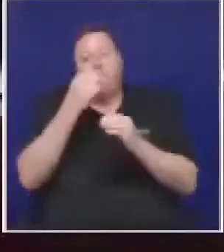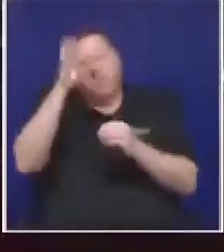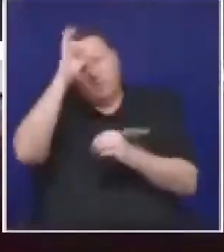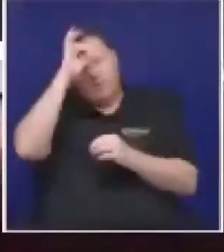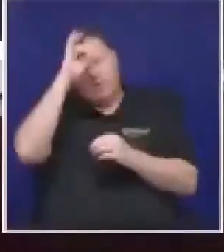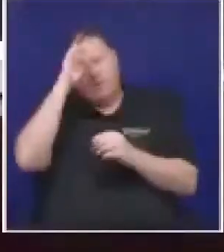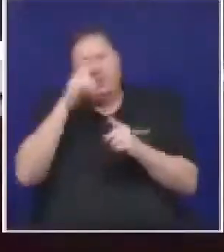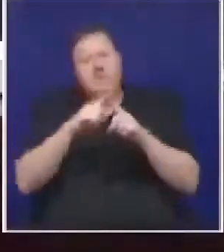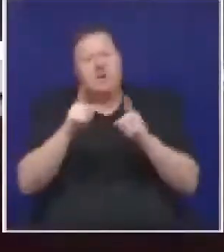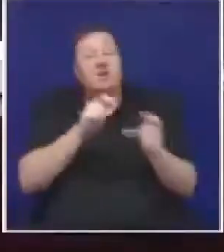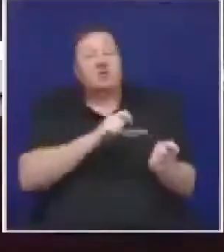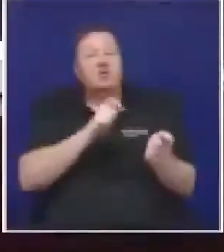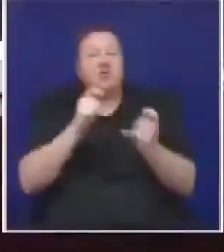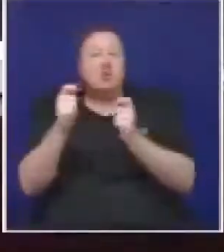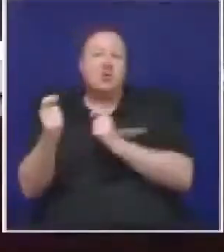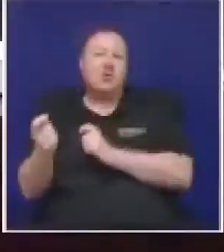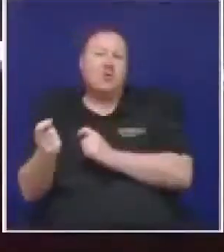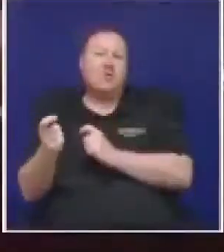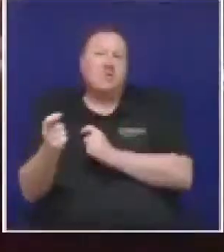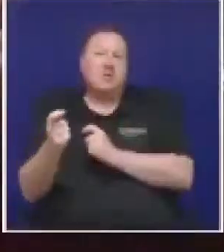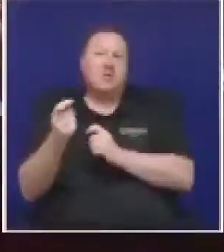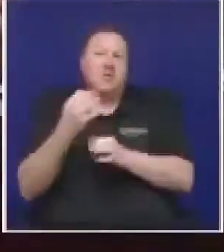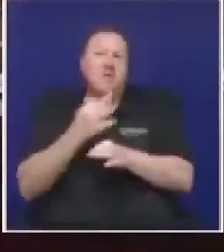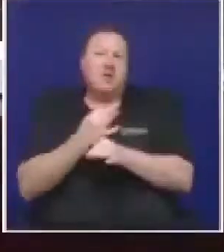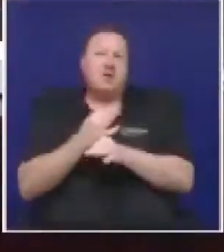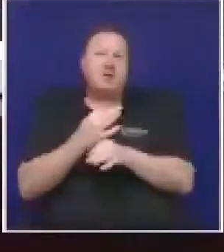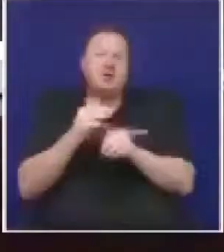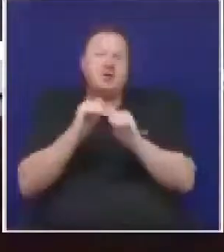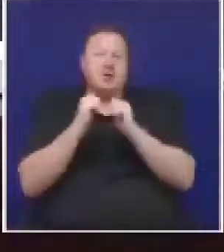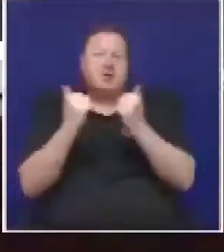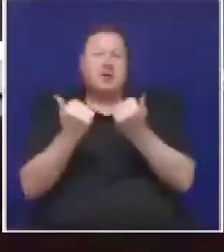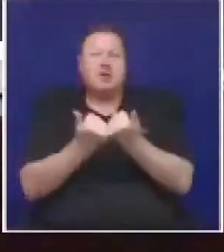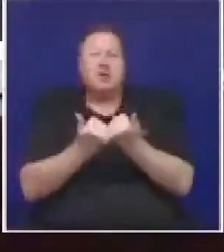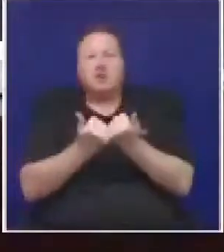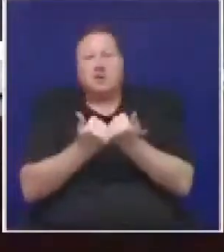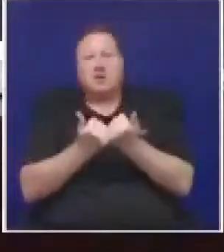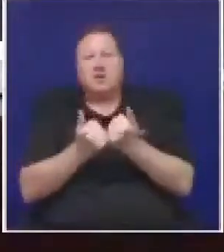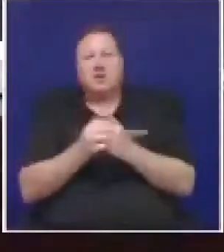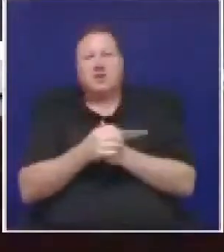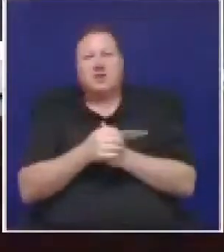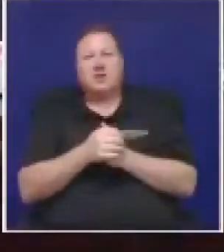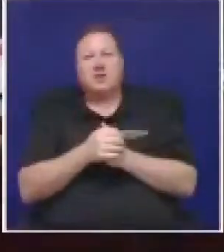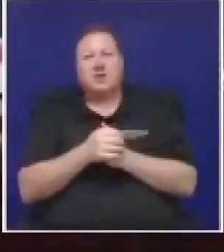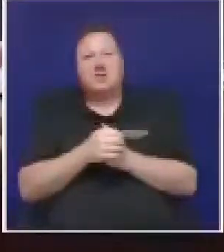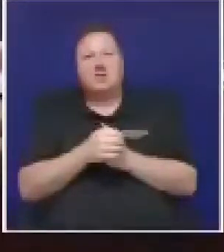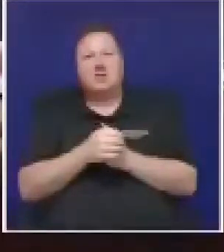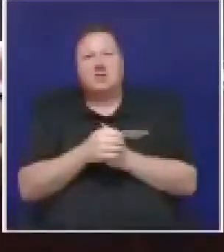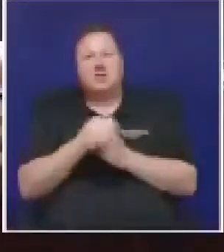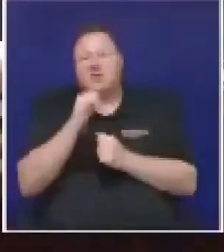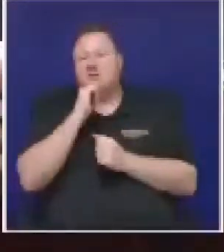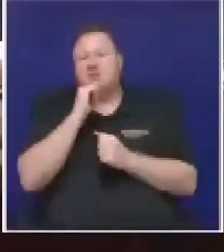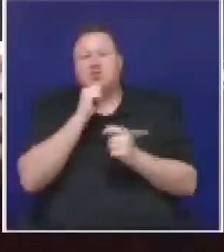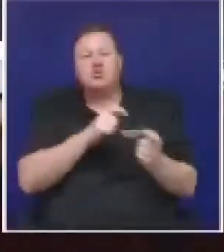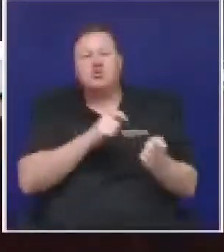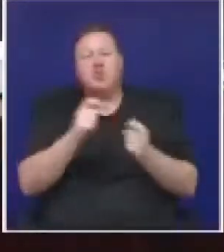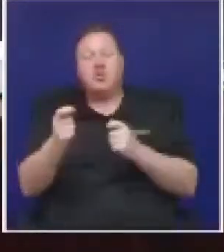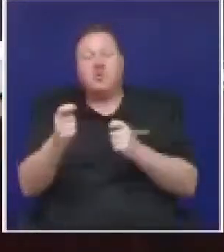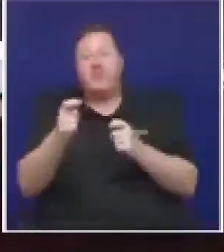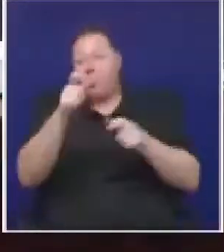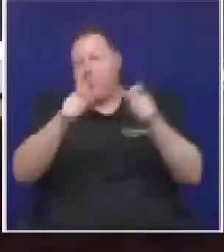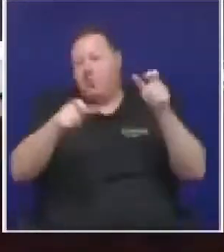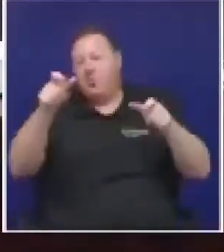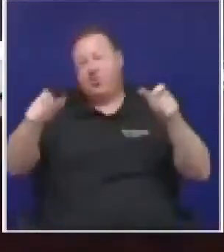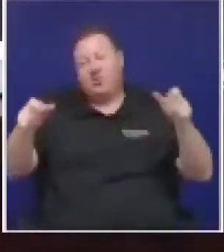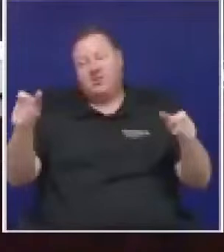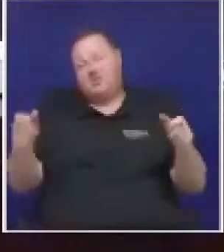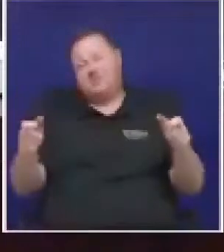they transferred the function to the Border Management Agency, they didn't transfer the warm bodies. So as